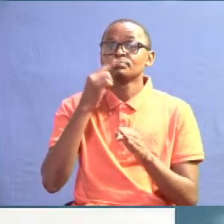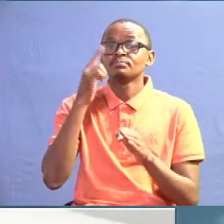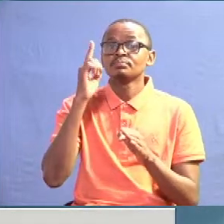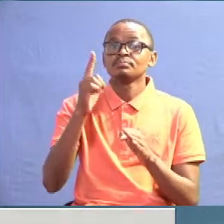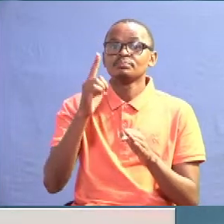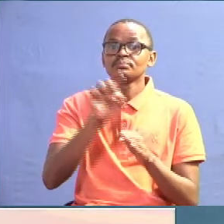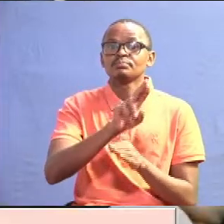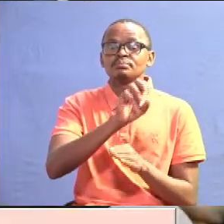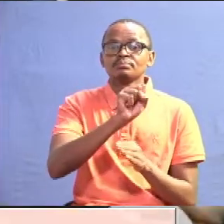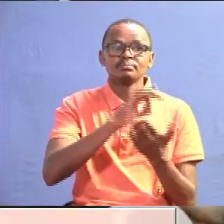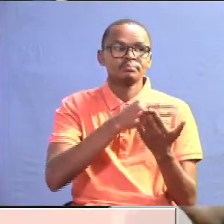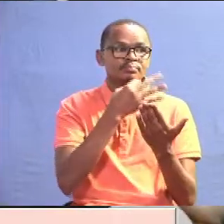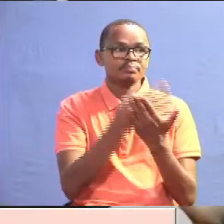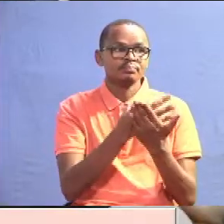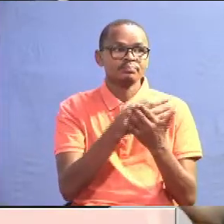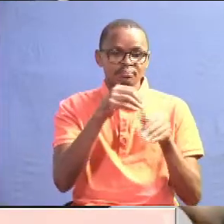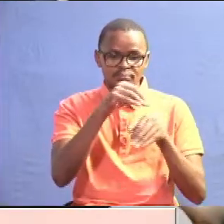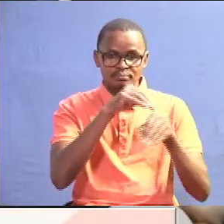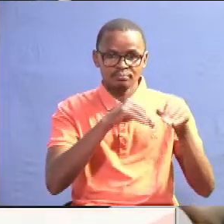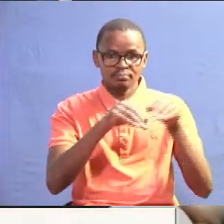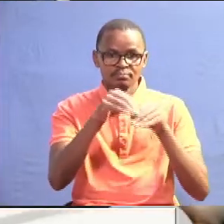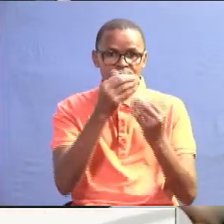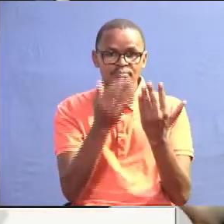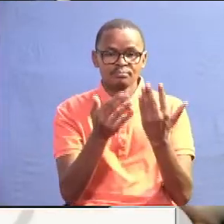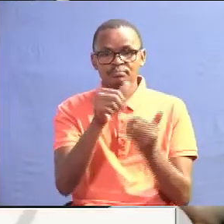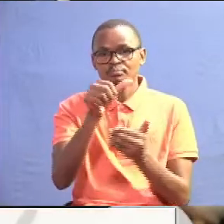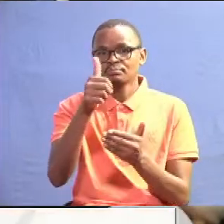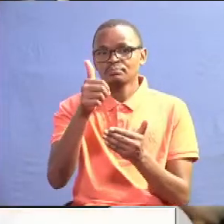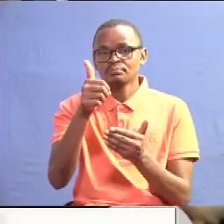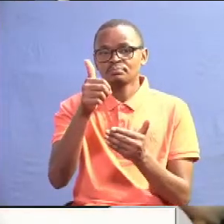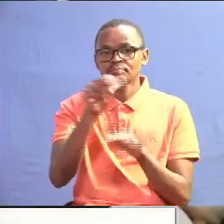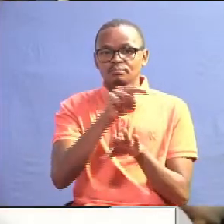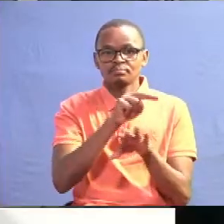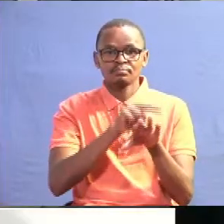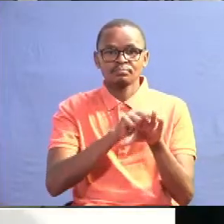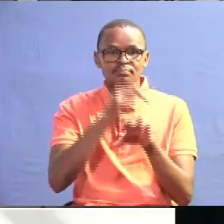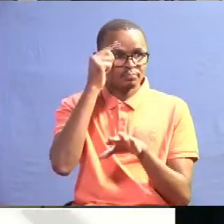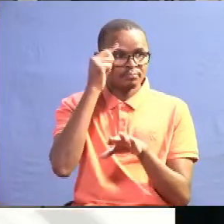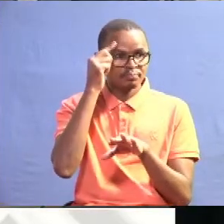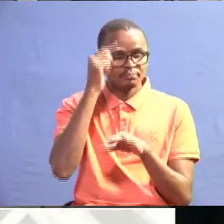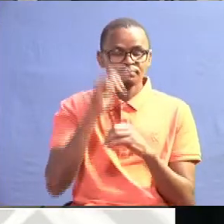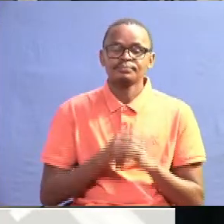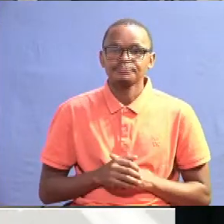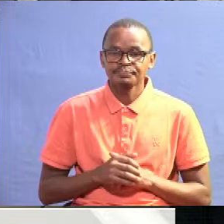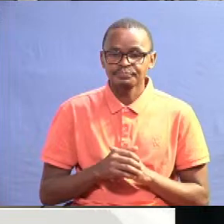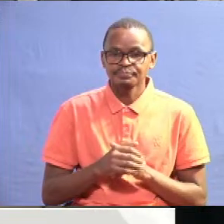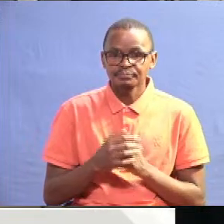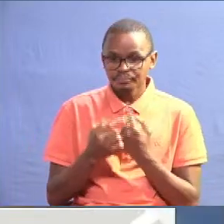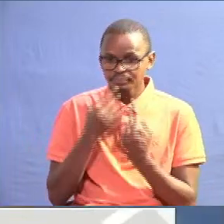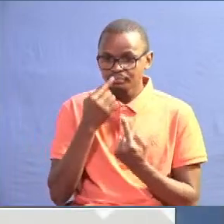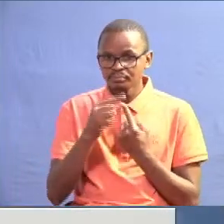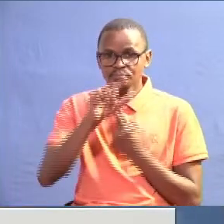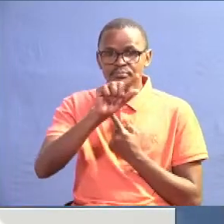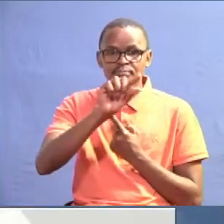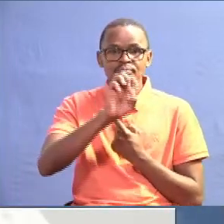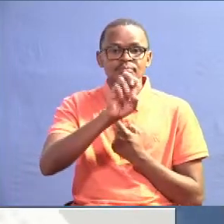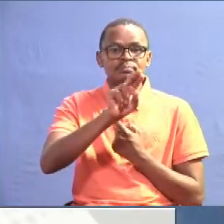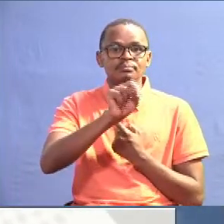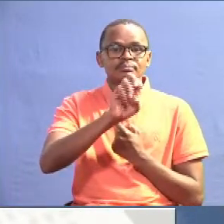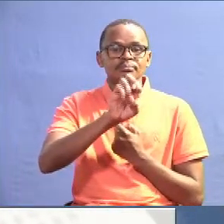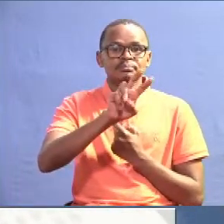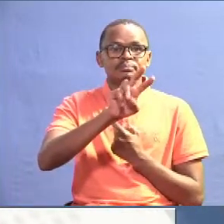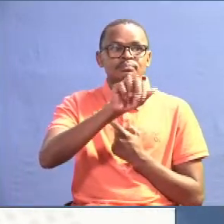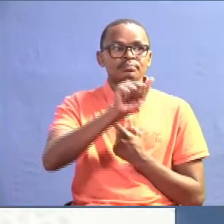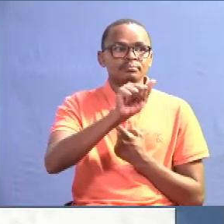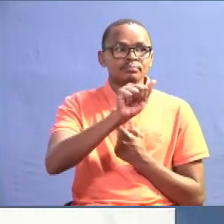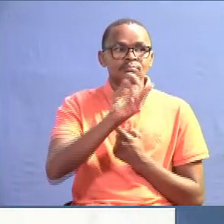disproportionate U.S. financial contributions compared to other nations, particularly China. Speaking in Geneva, WHO spokesperson